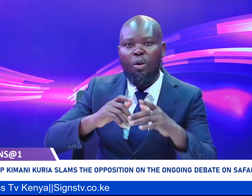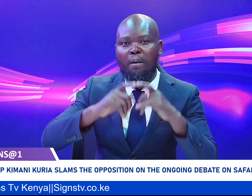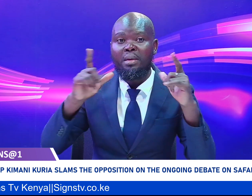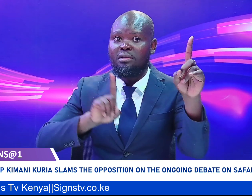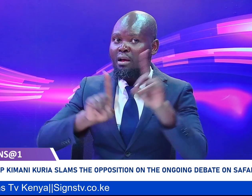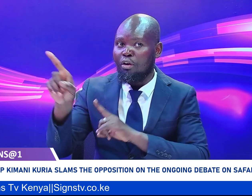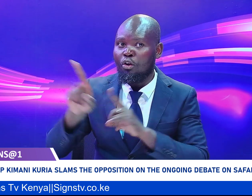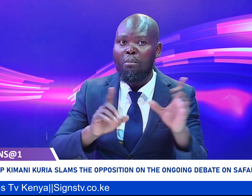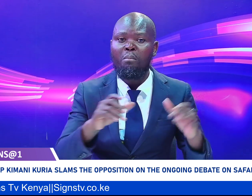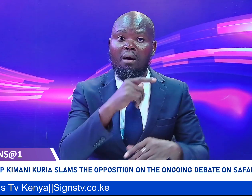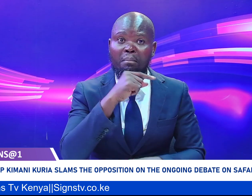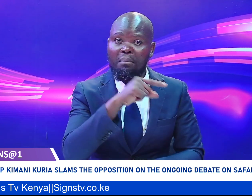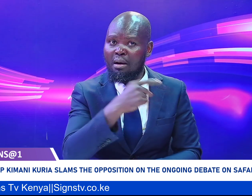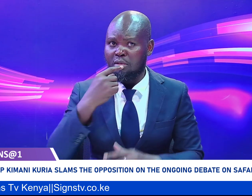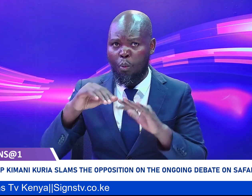telecommunication giant Safaricom.